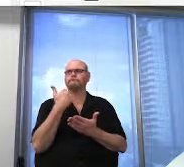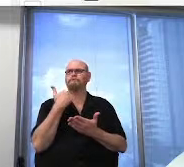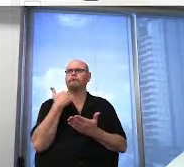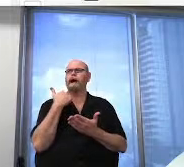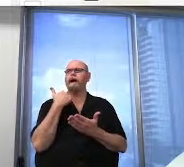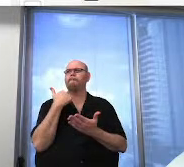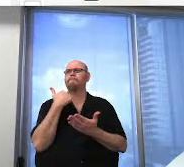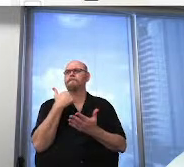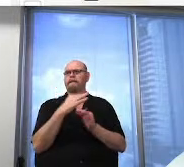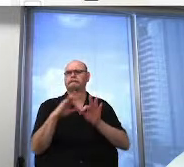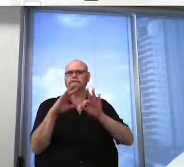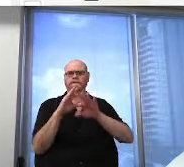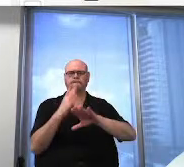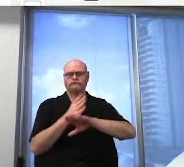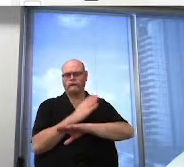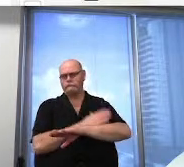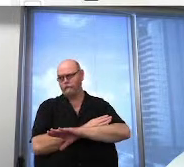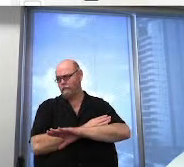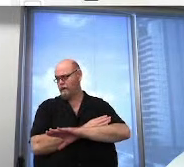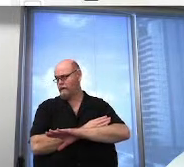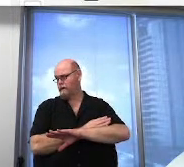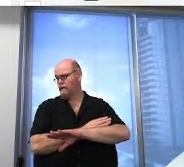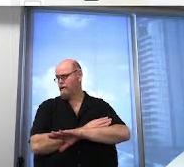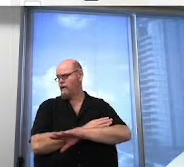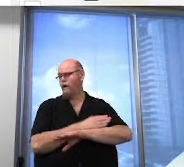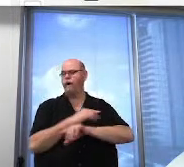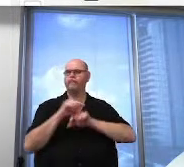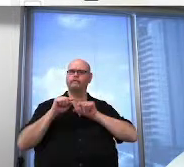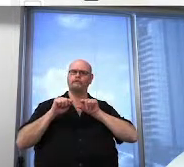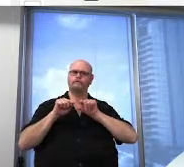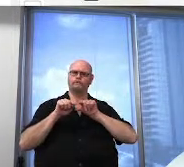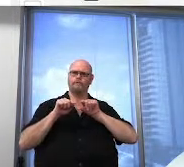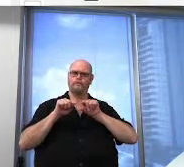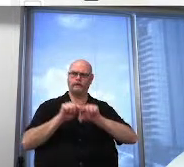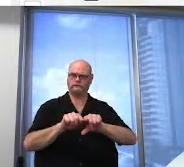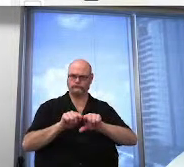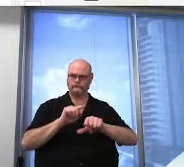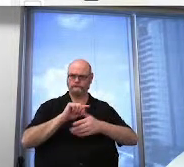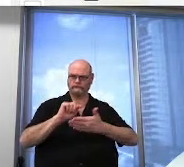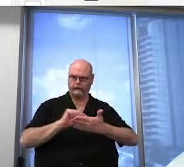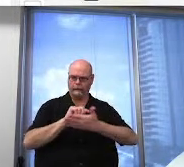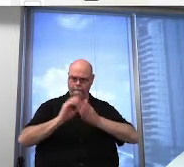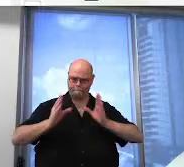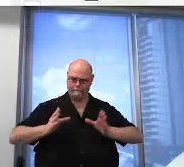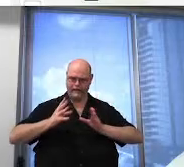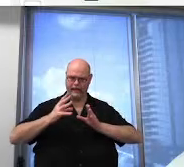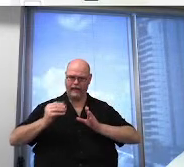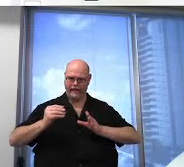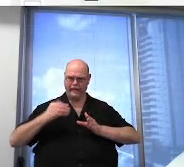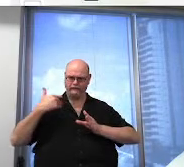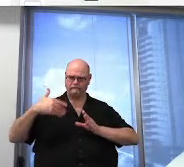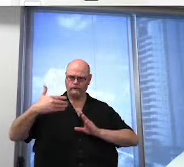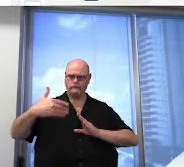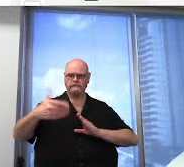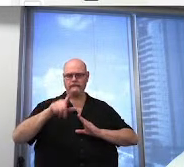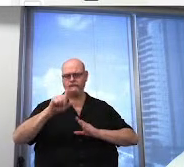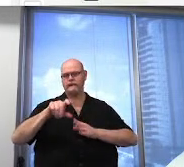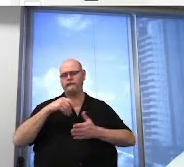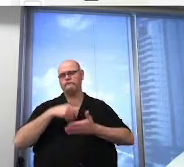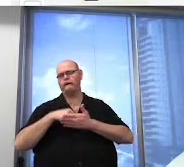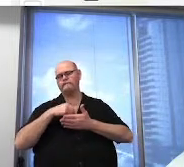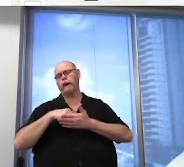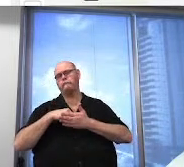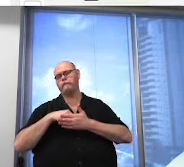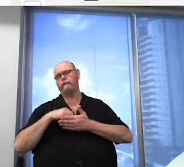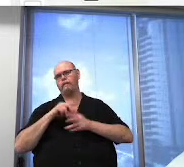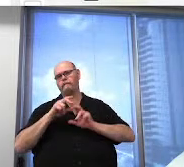to actually have significant improvements on the duration and the frequency of the events that are happening in the system, there needs to be an injection of